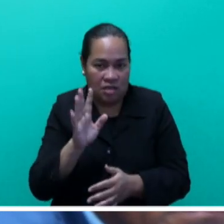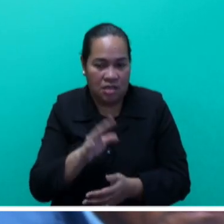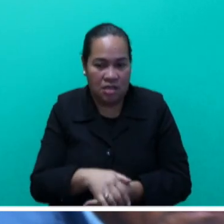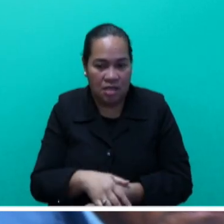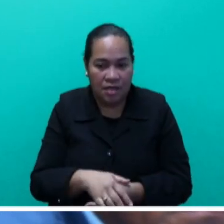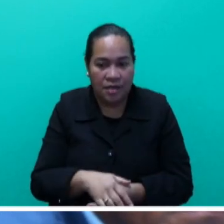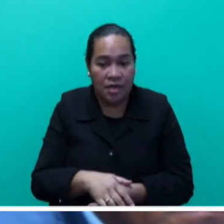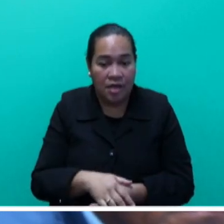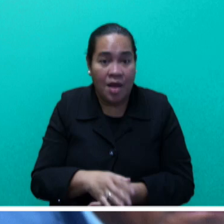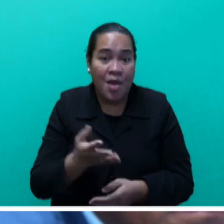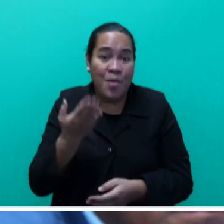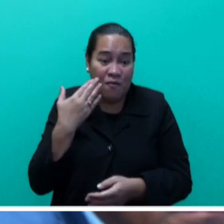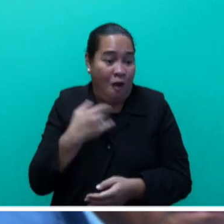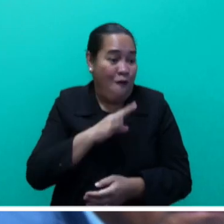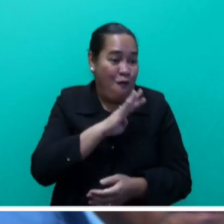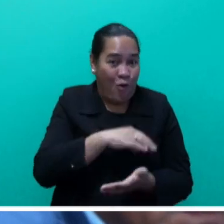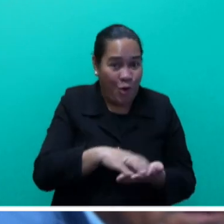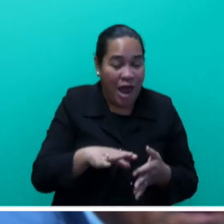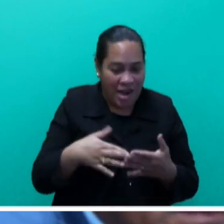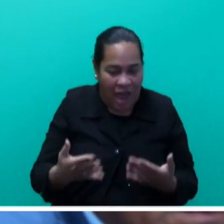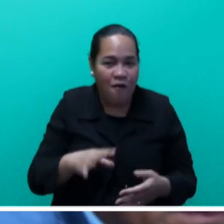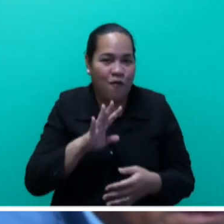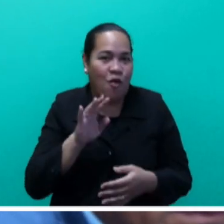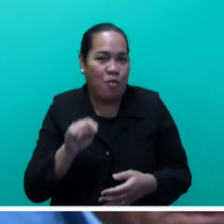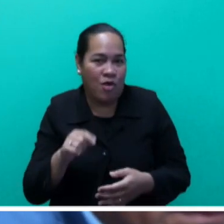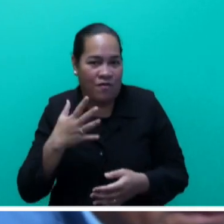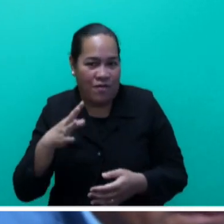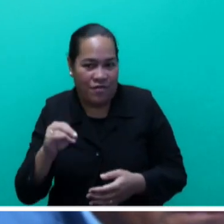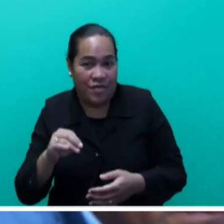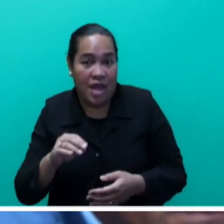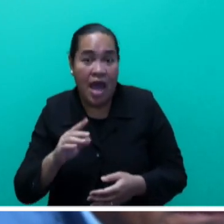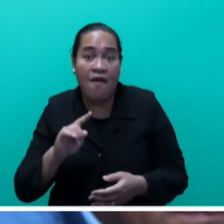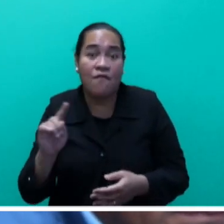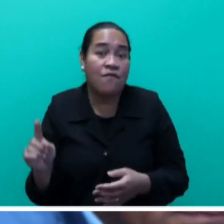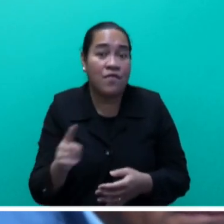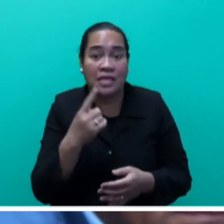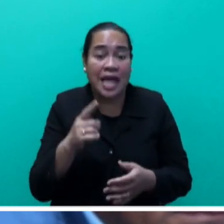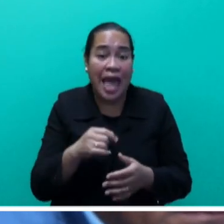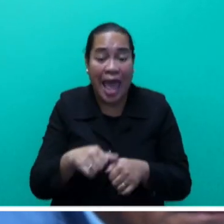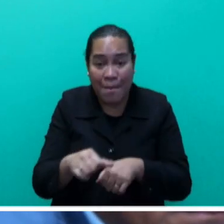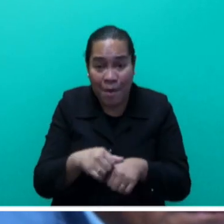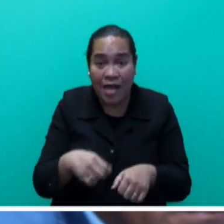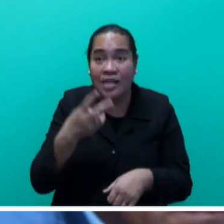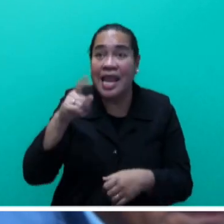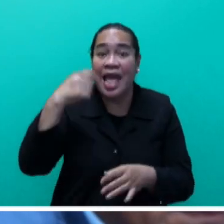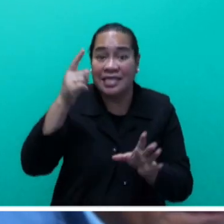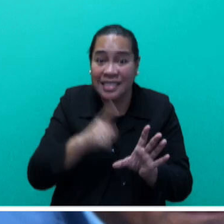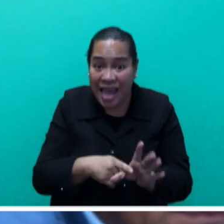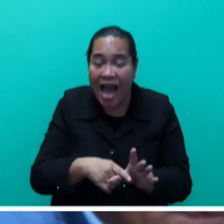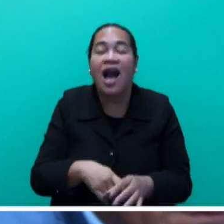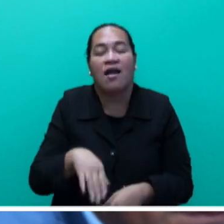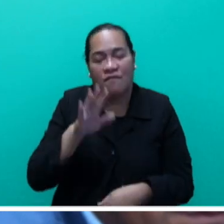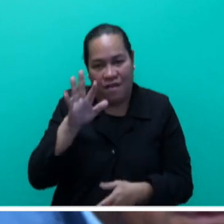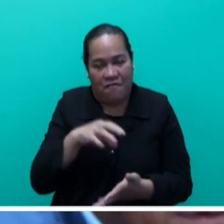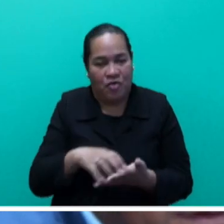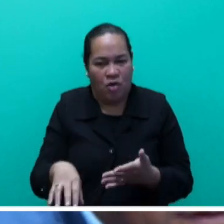to $4.50 from 1st August 24 and $5 from 1st April 25. It took the previous government 5